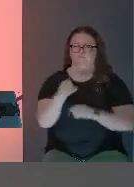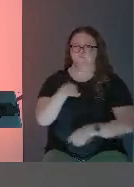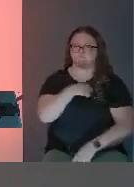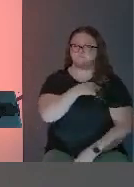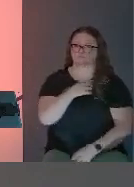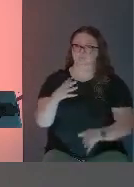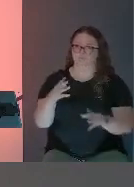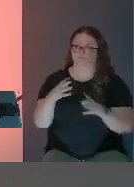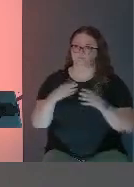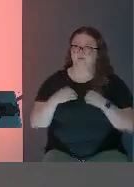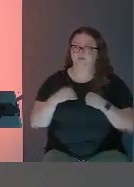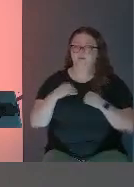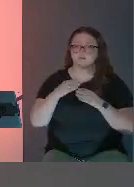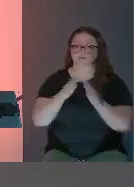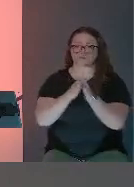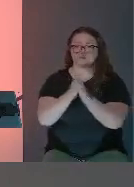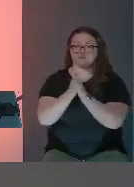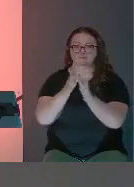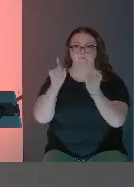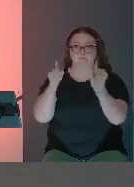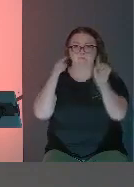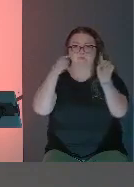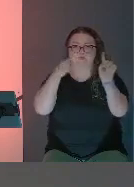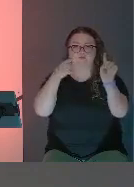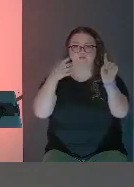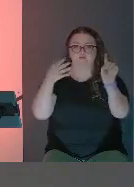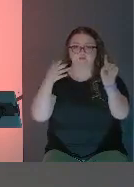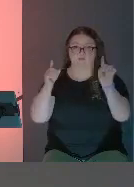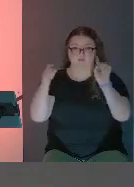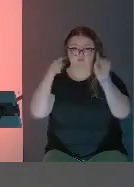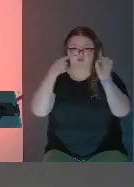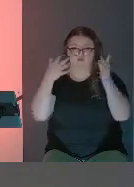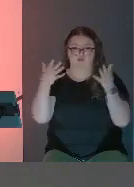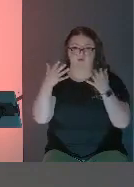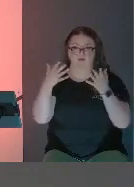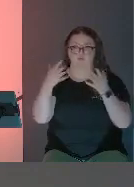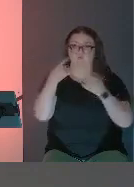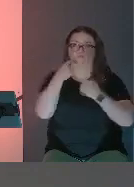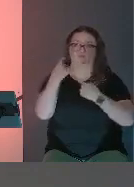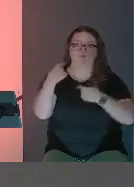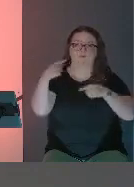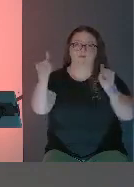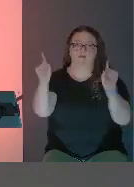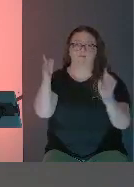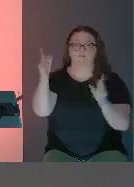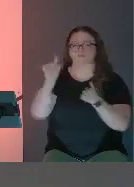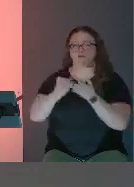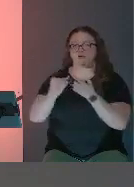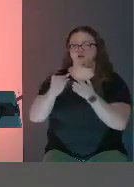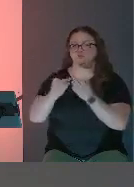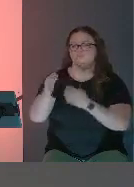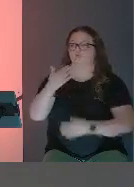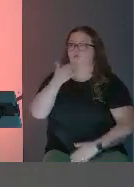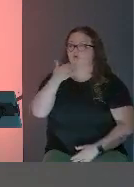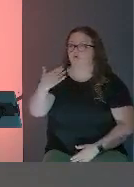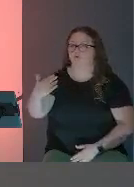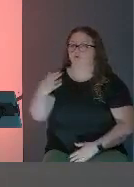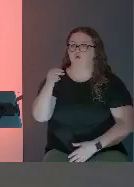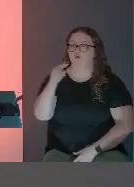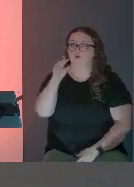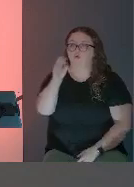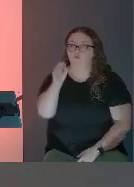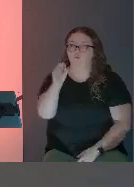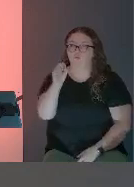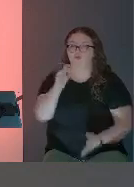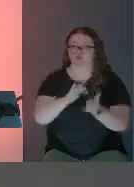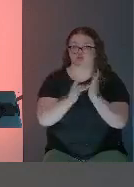the mission that God has given us. And that is to go out and to proclaim the gospel, the good news that Jesus died